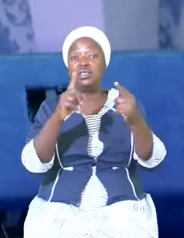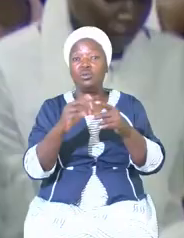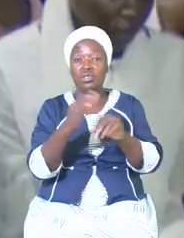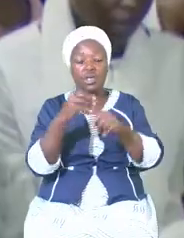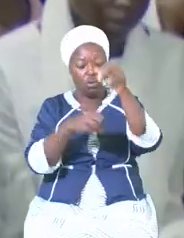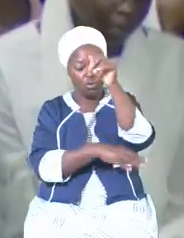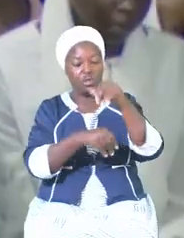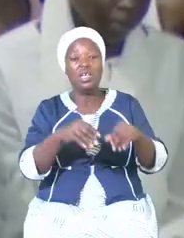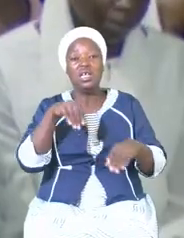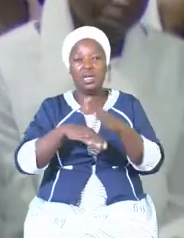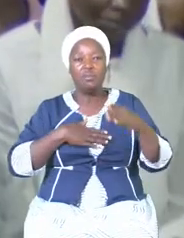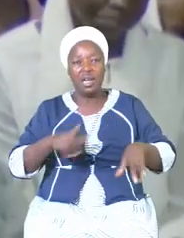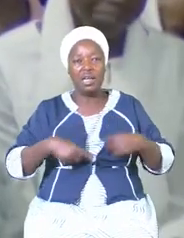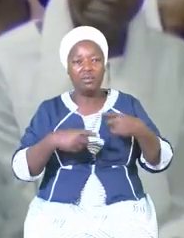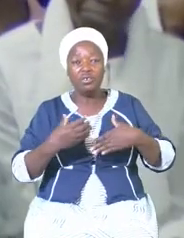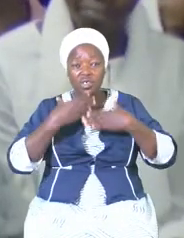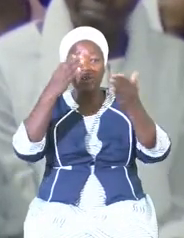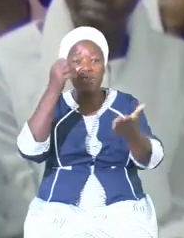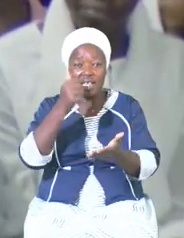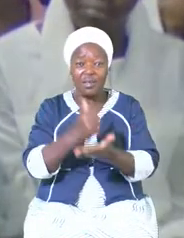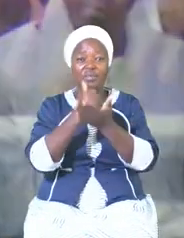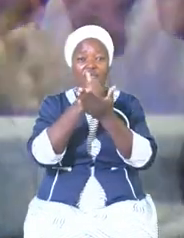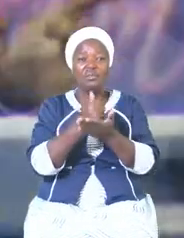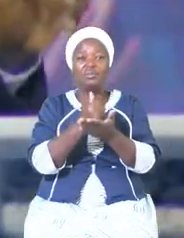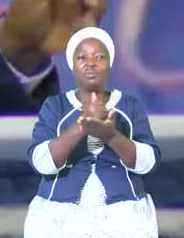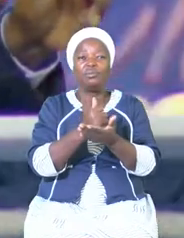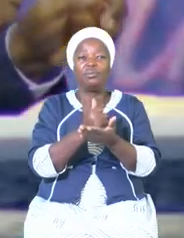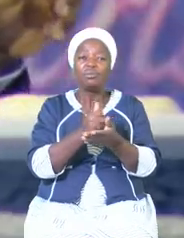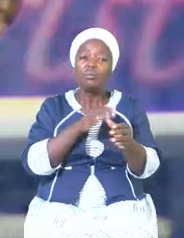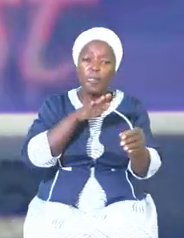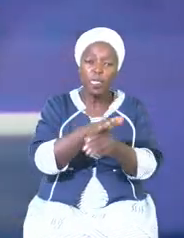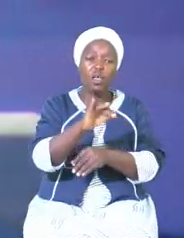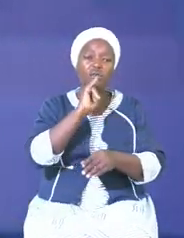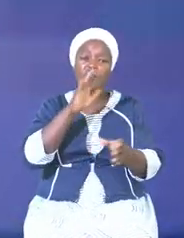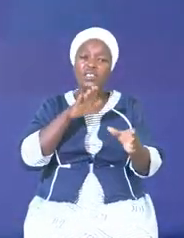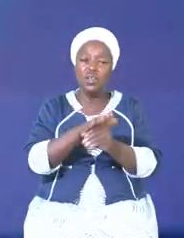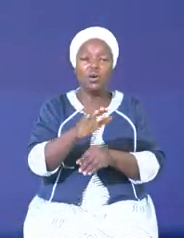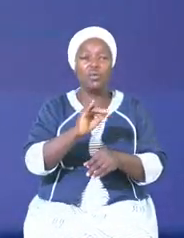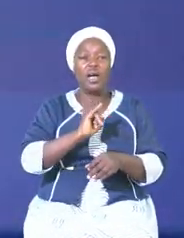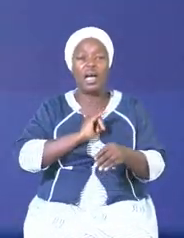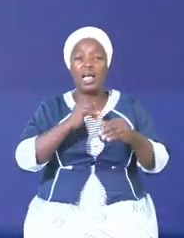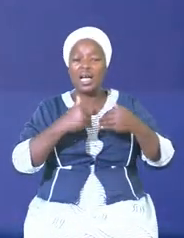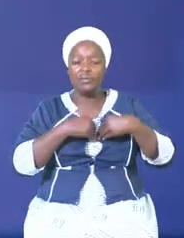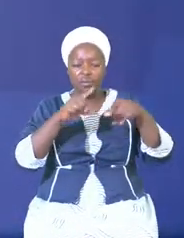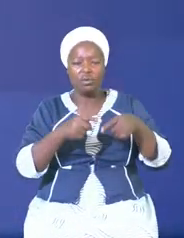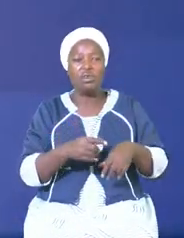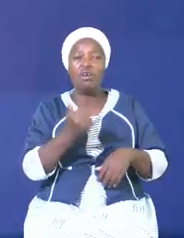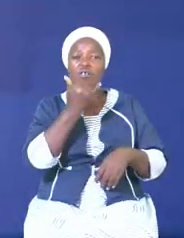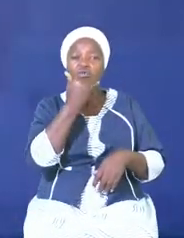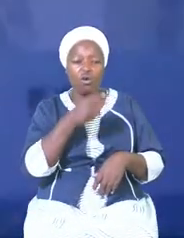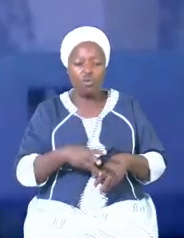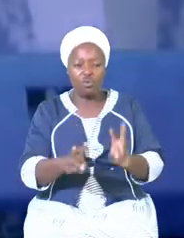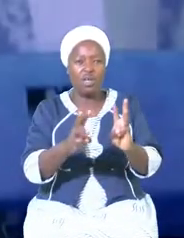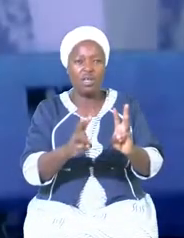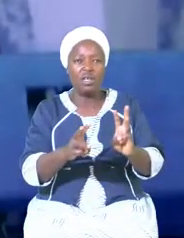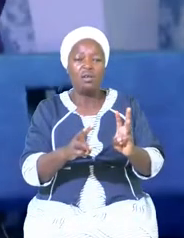another amen. Yeah. Enough is enough. I have gone the wrong way enough number of